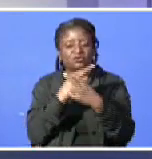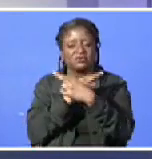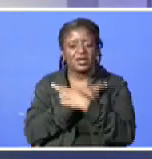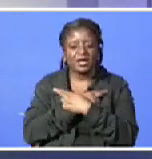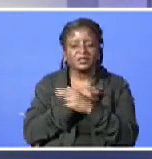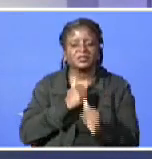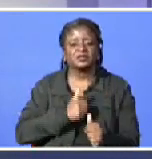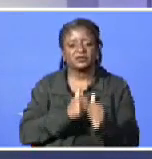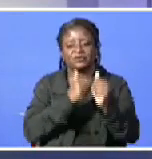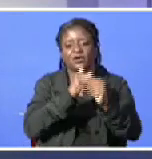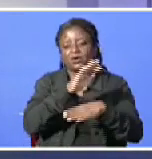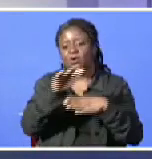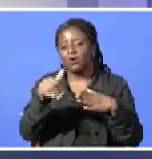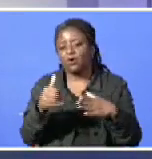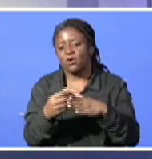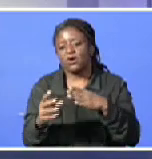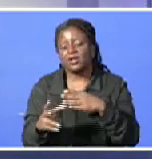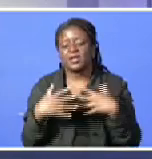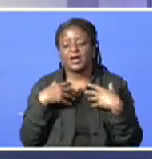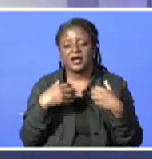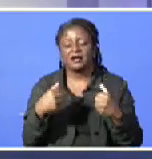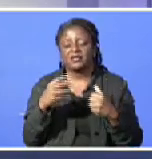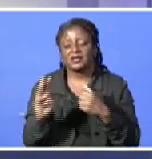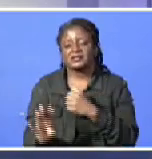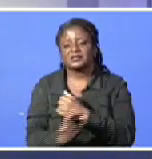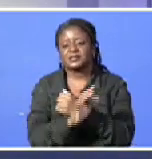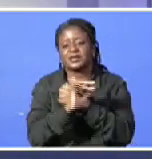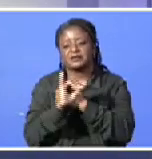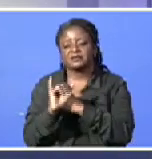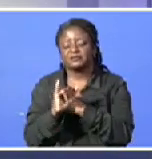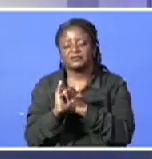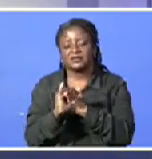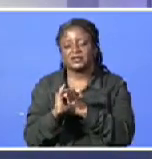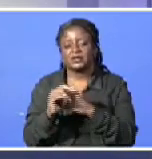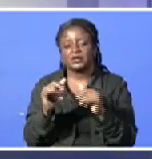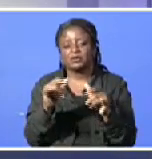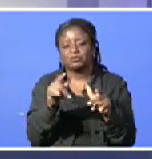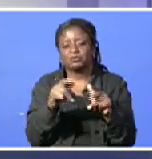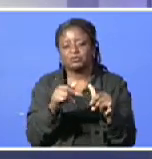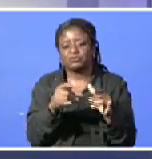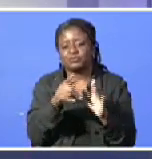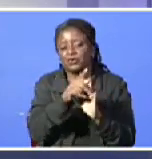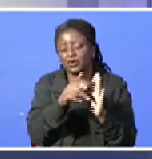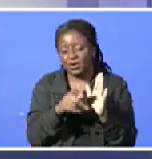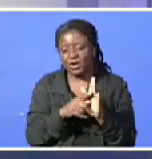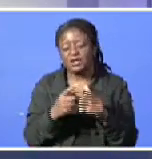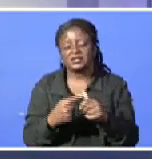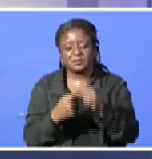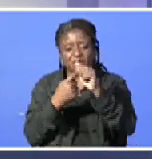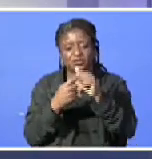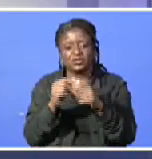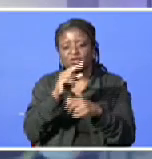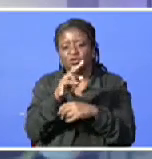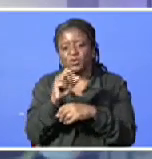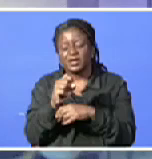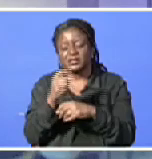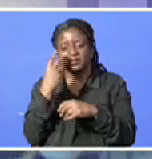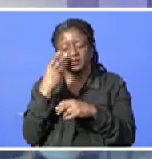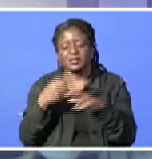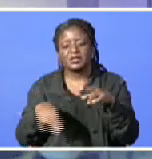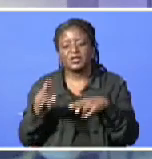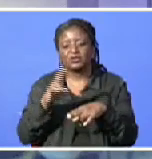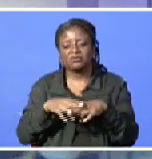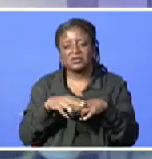health and safety protocols, especially as the U.S. is seeing a surge in COVID-19 cases. To date, there are